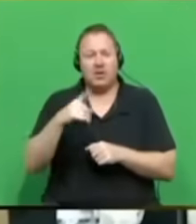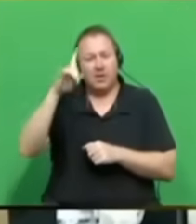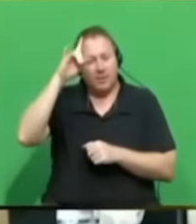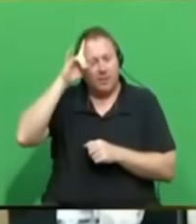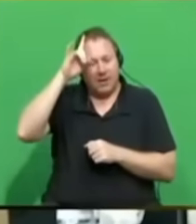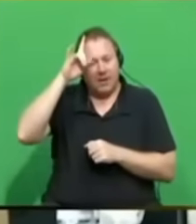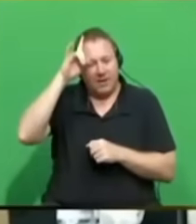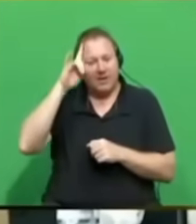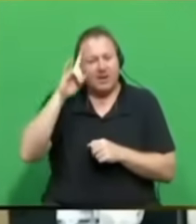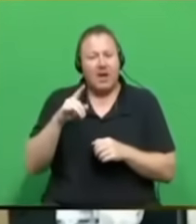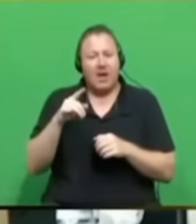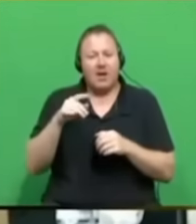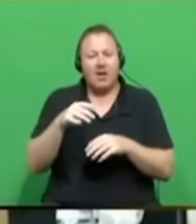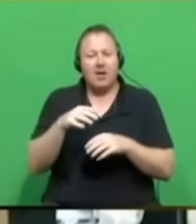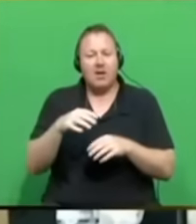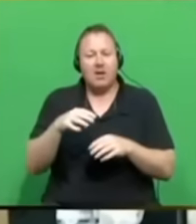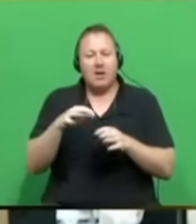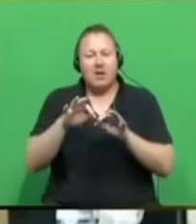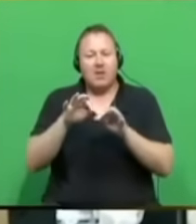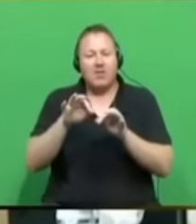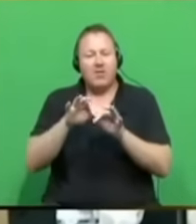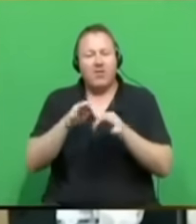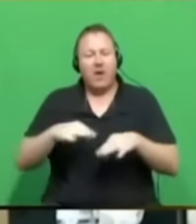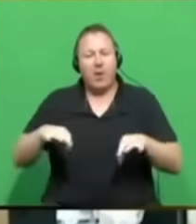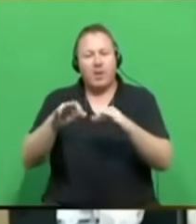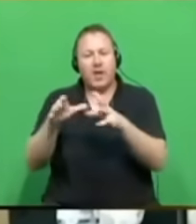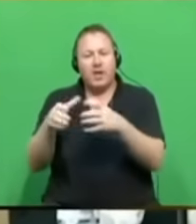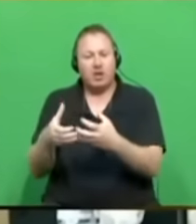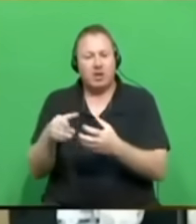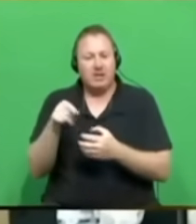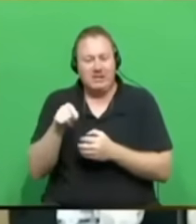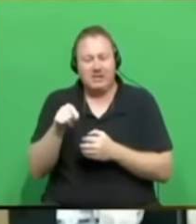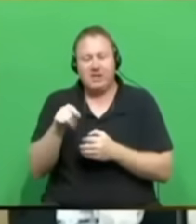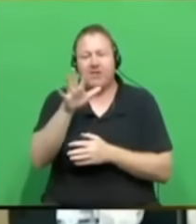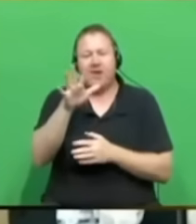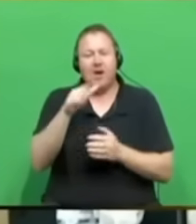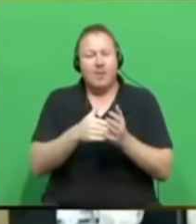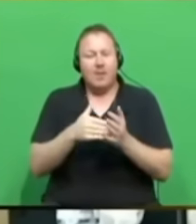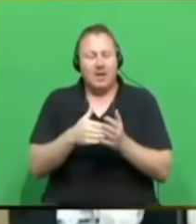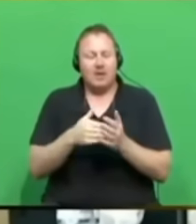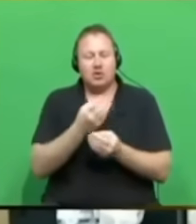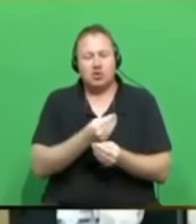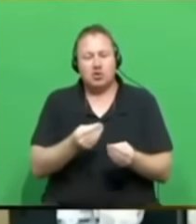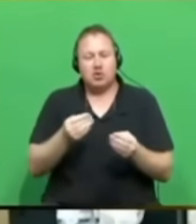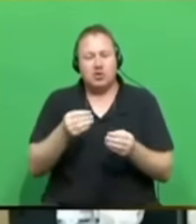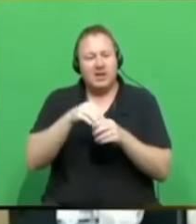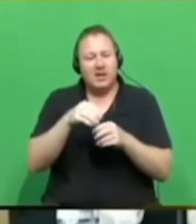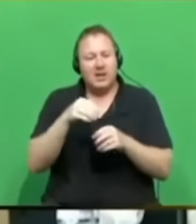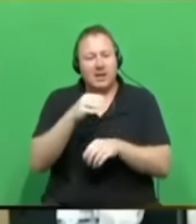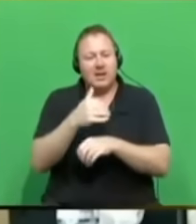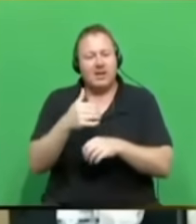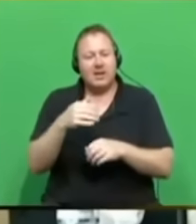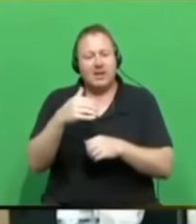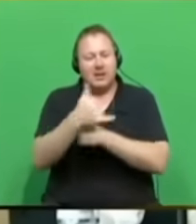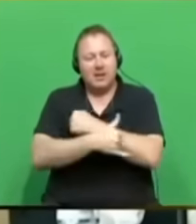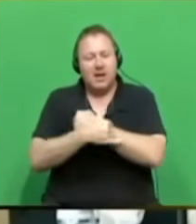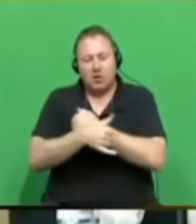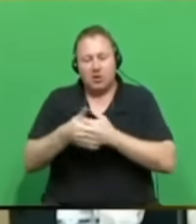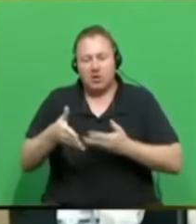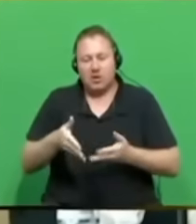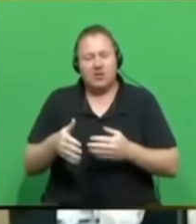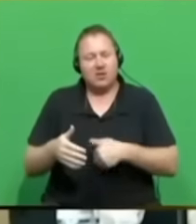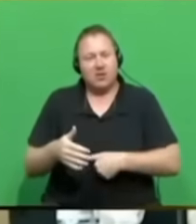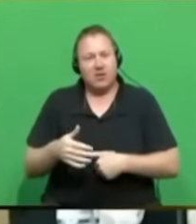Mandela Foundation revealed that close to 5 million children in our country are starving. Minister